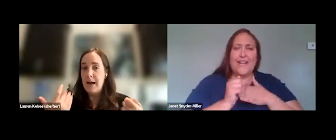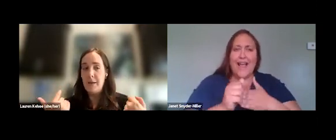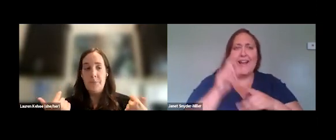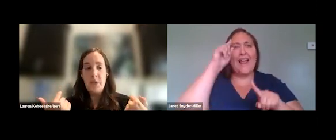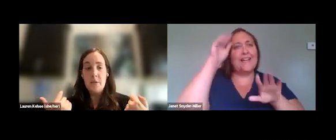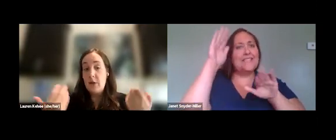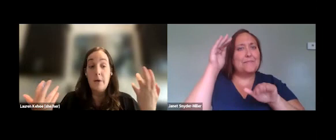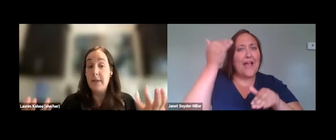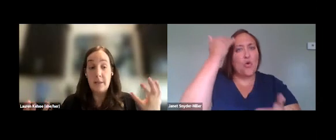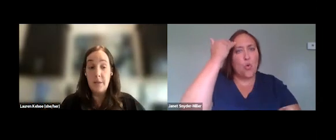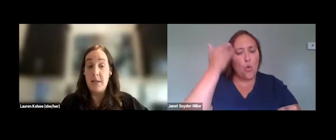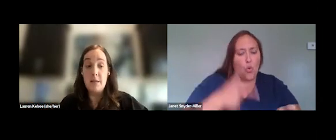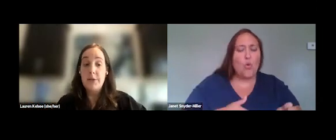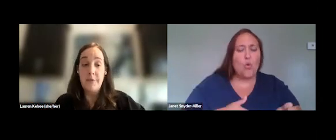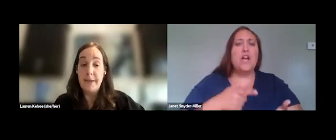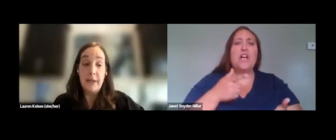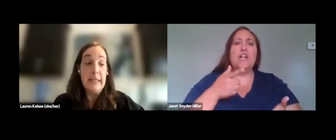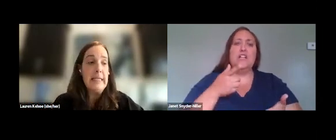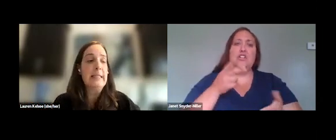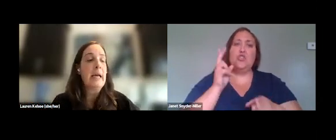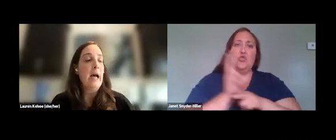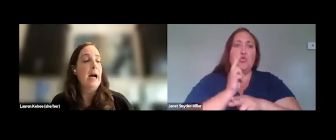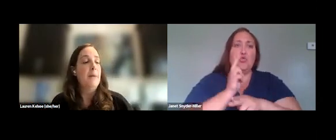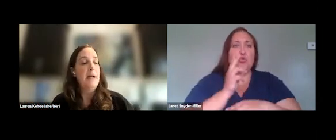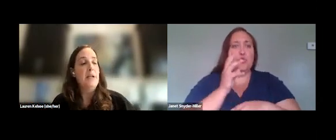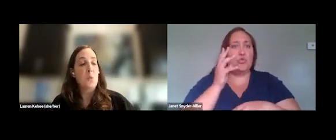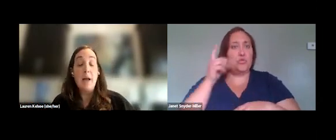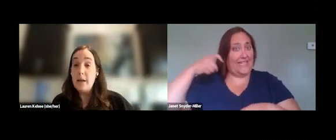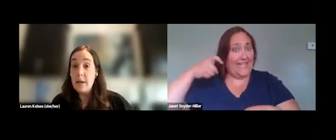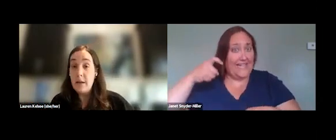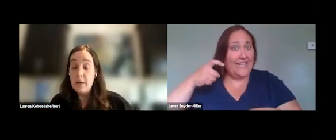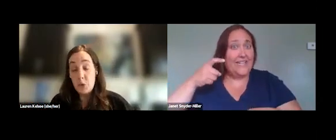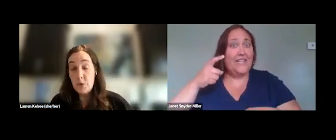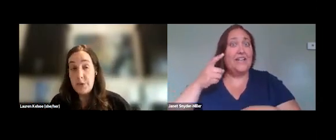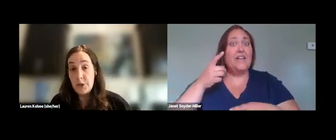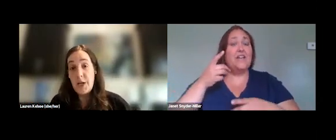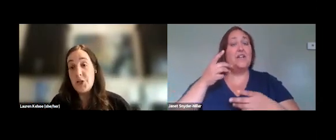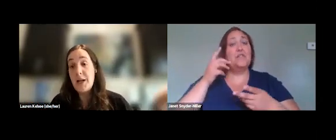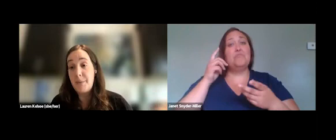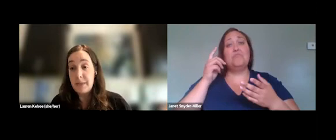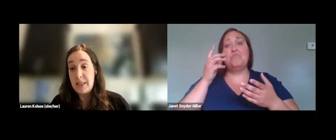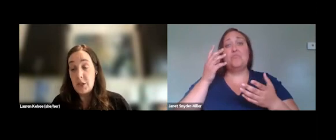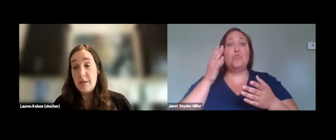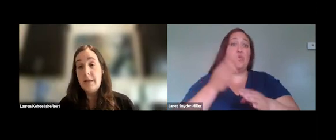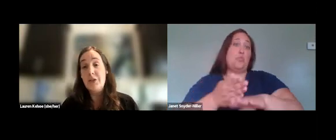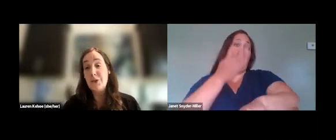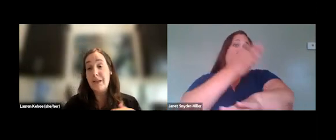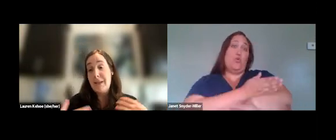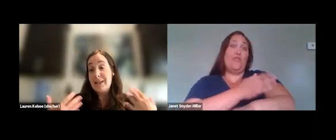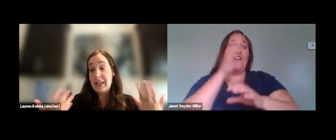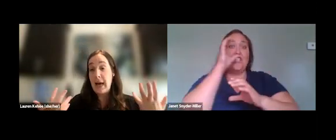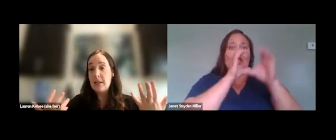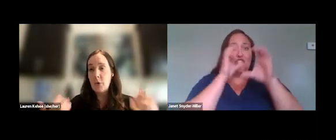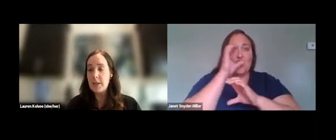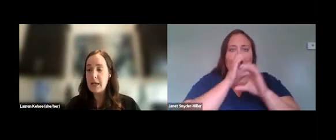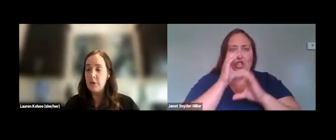can know if it's going to be serving their needs. As well, it improves search engine optimization. And so it